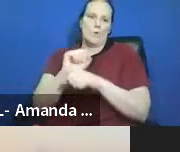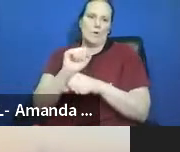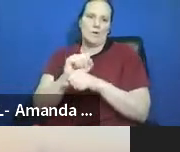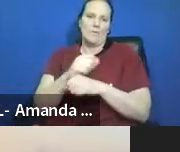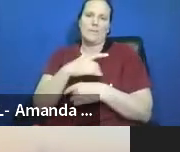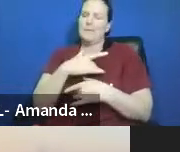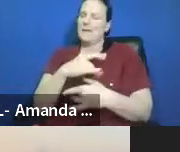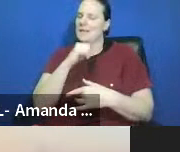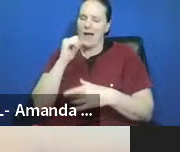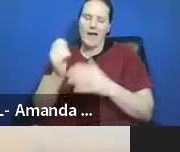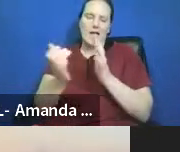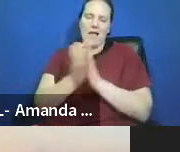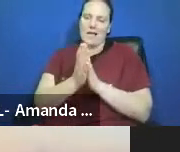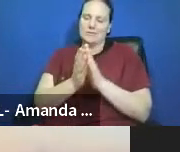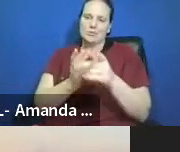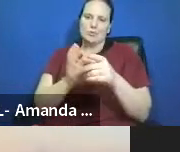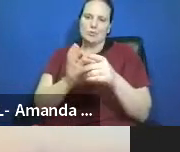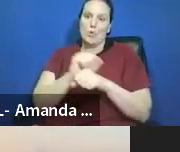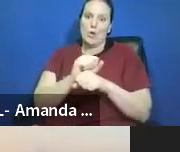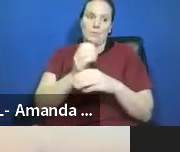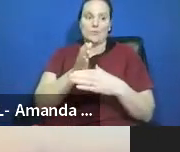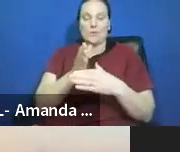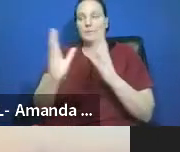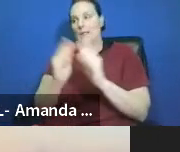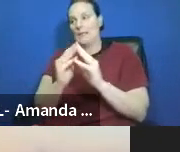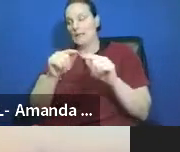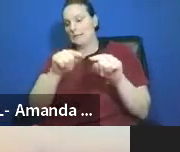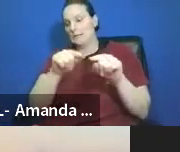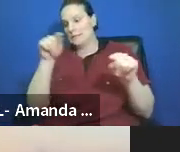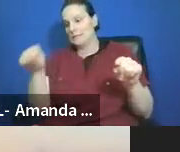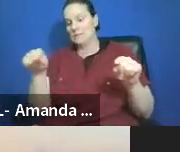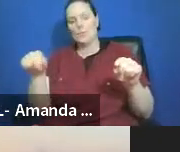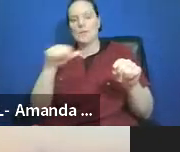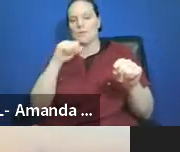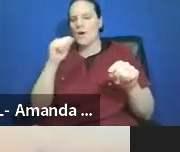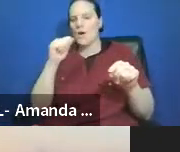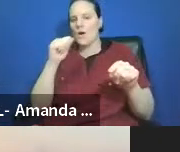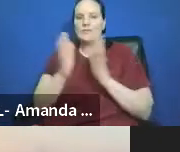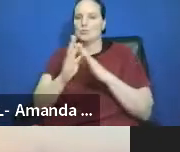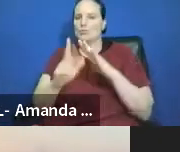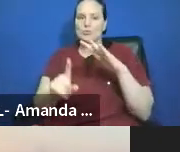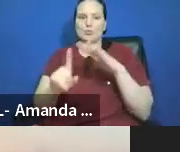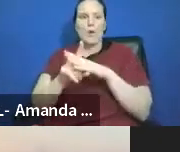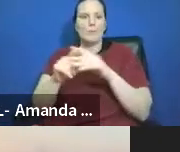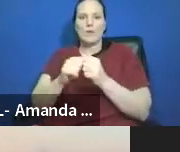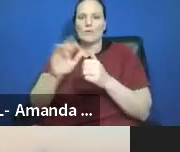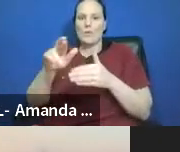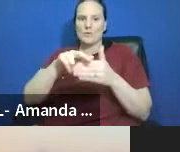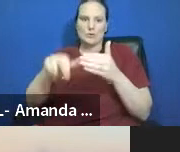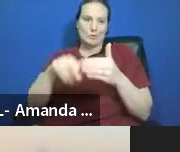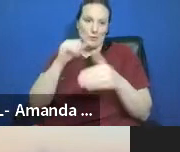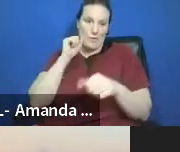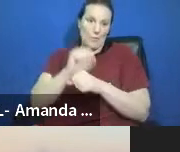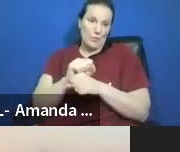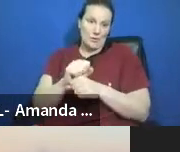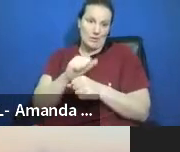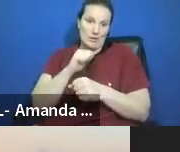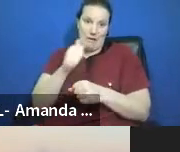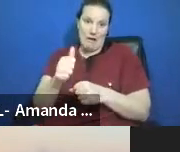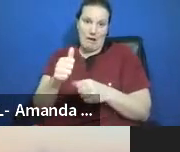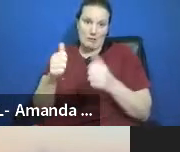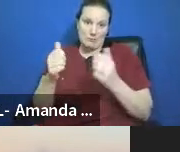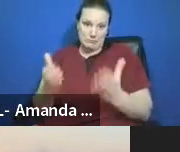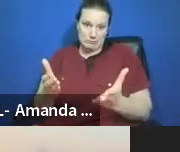ask you to do work between meetings, and we don't often ask you to show back up with the results of your homework. And